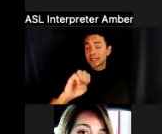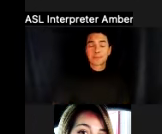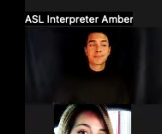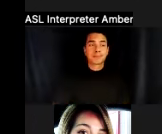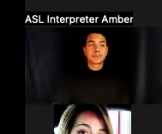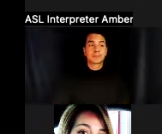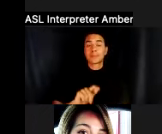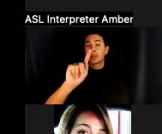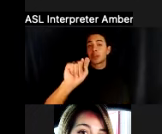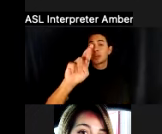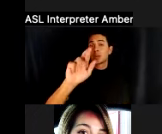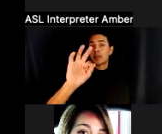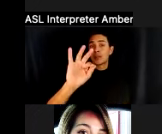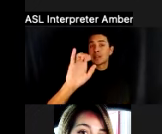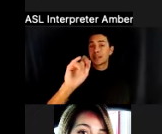for shelters,